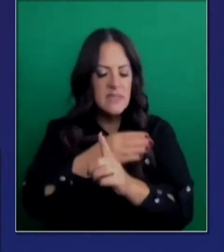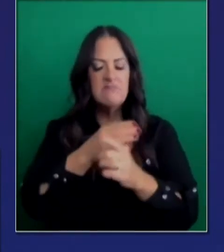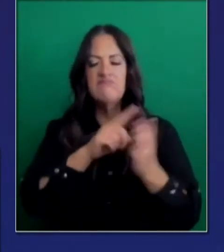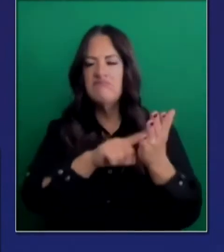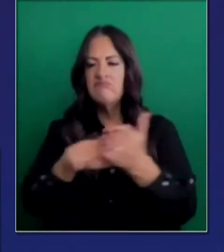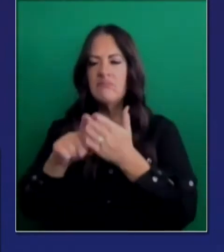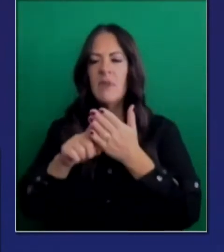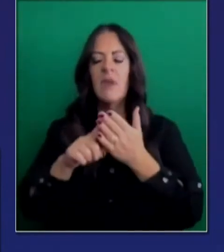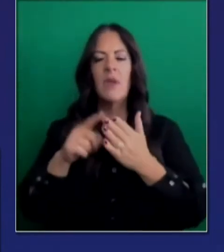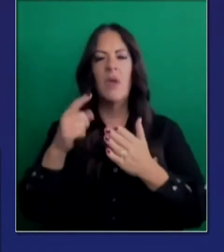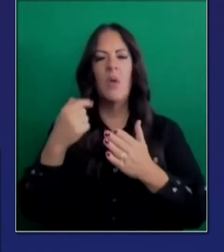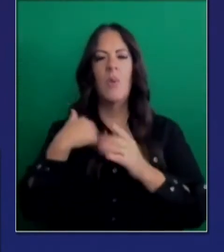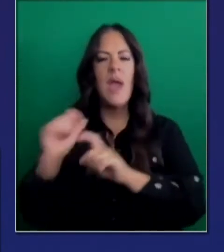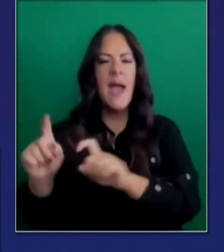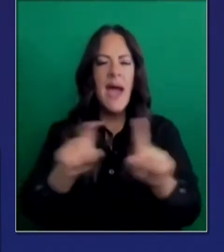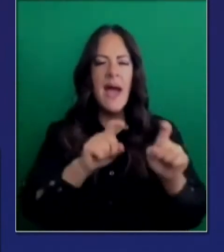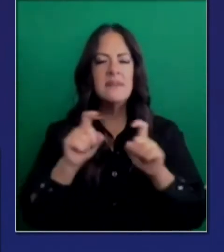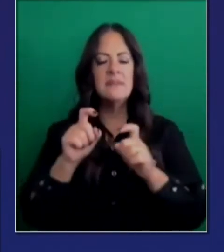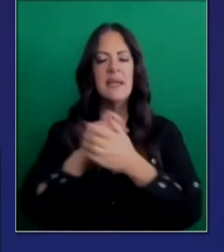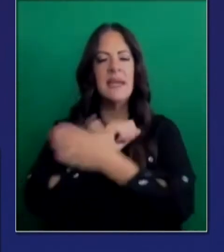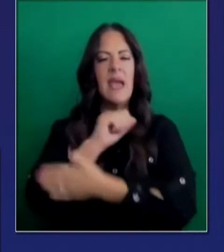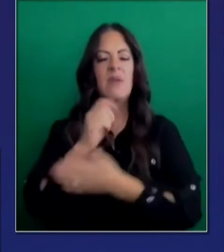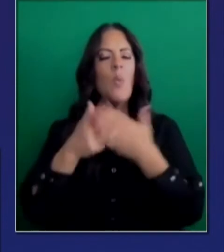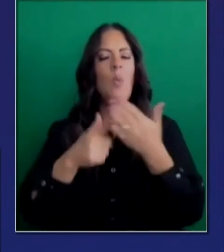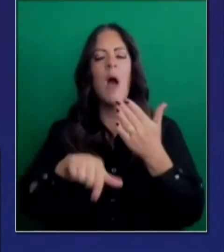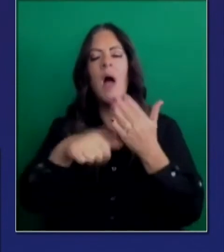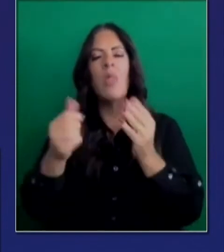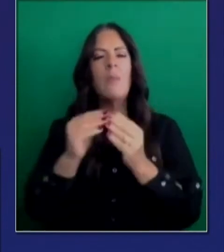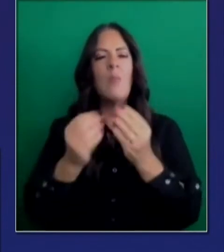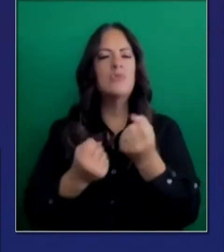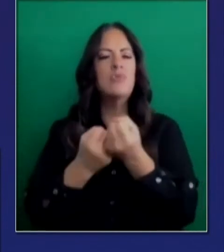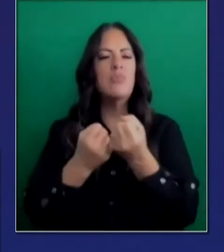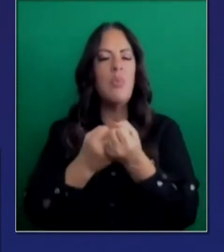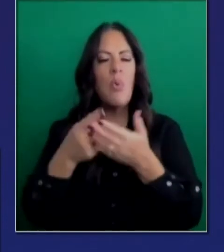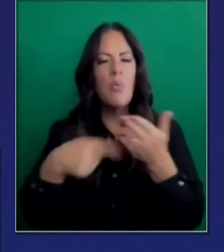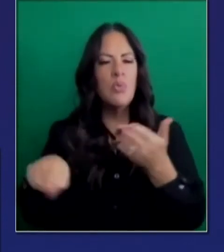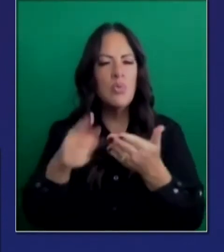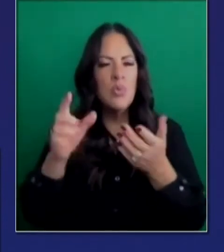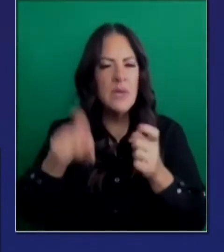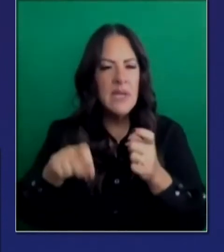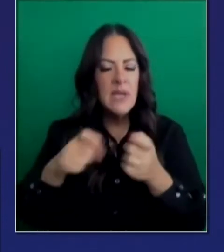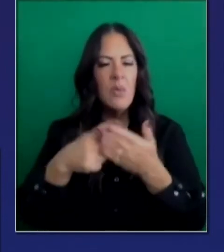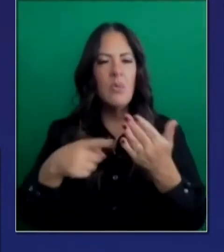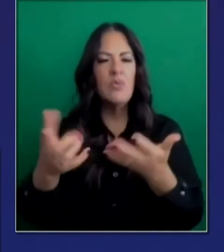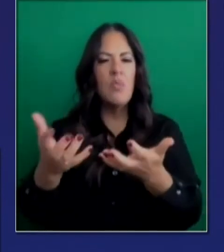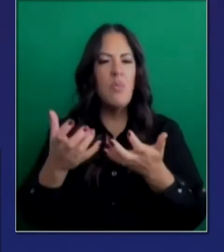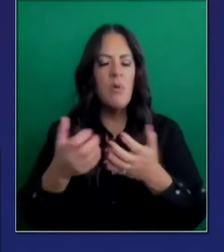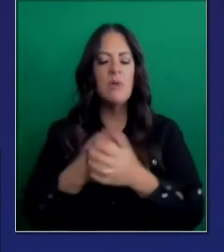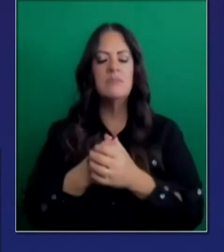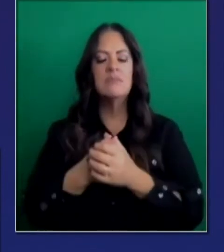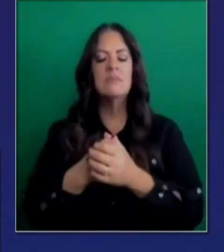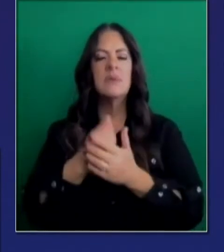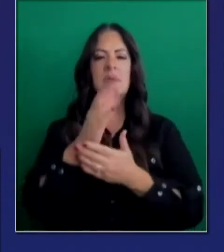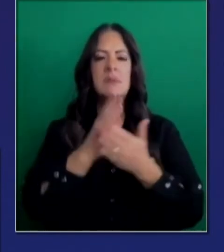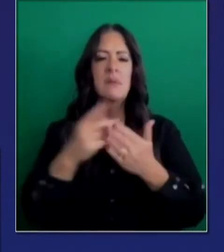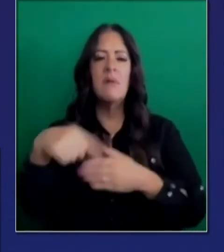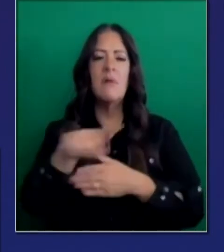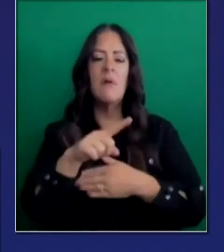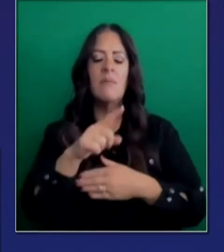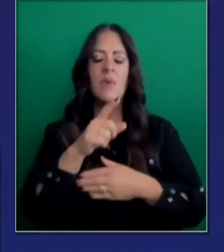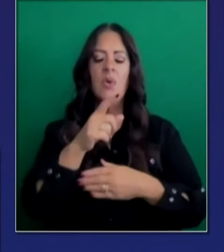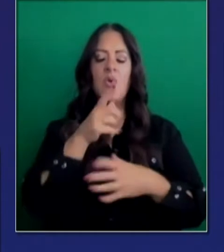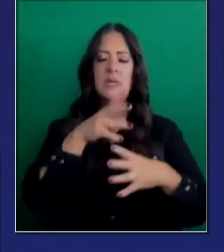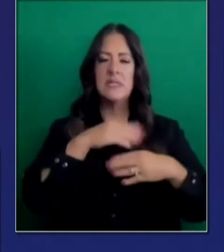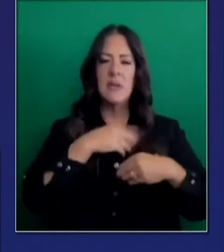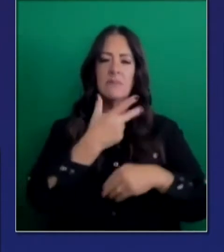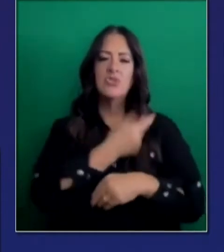various counties need by way of support. Some of this here, what are we hearing about different individuals accepting the vaccine,